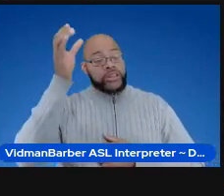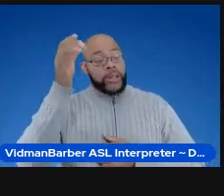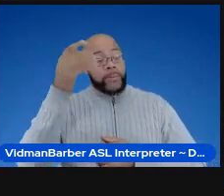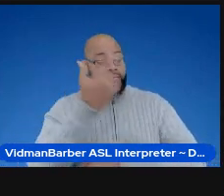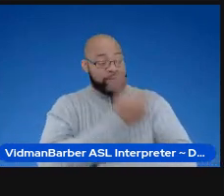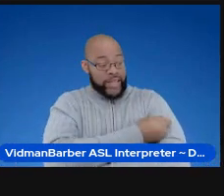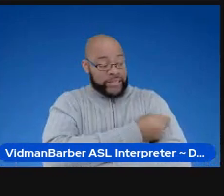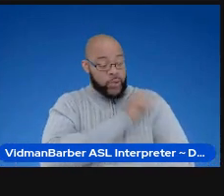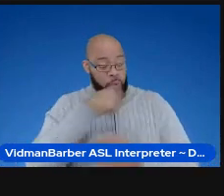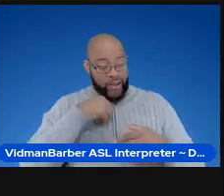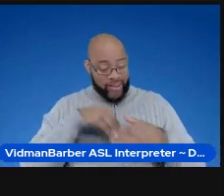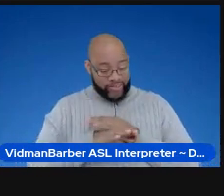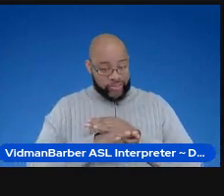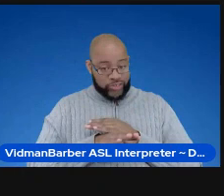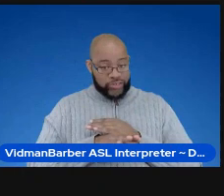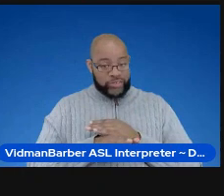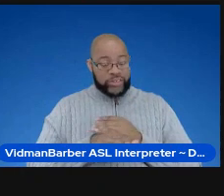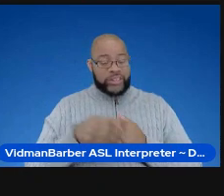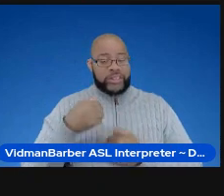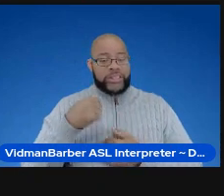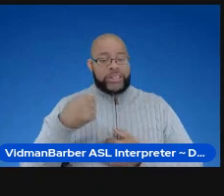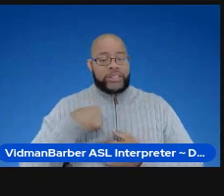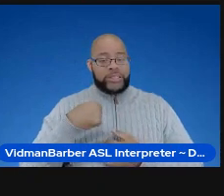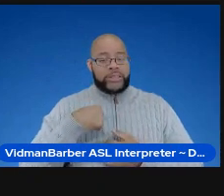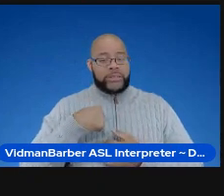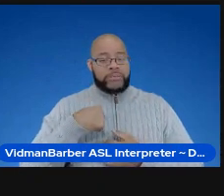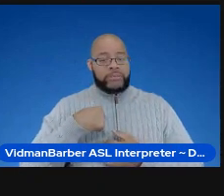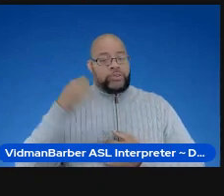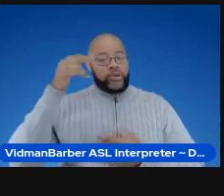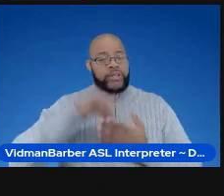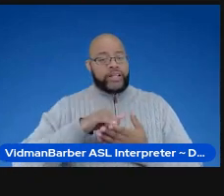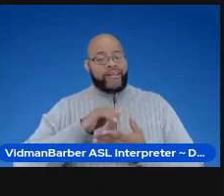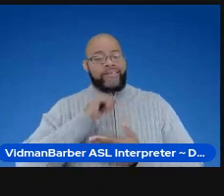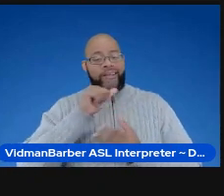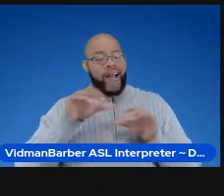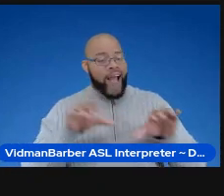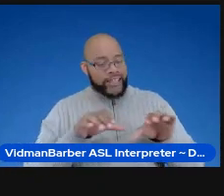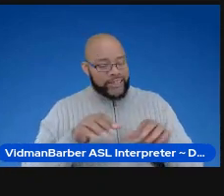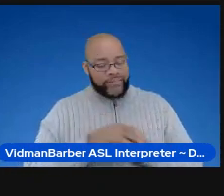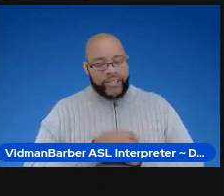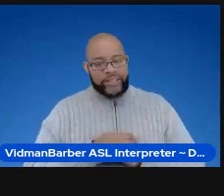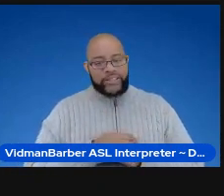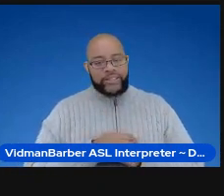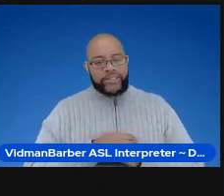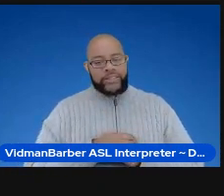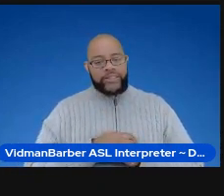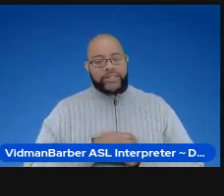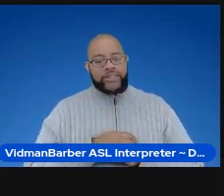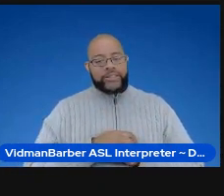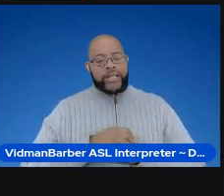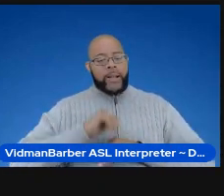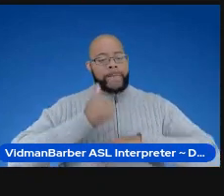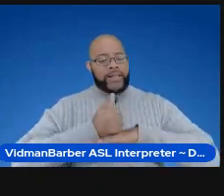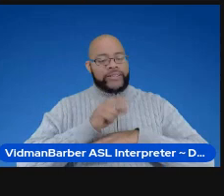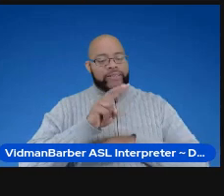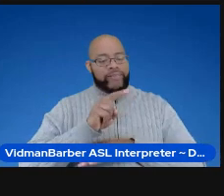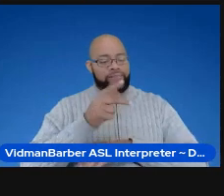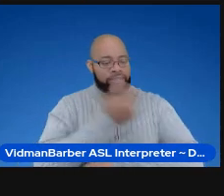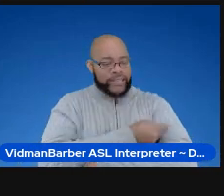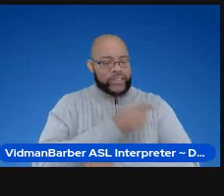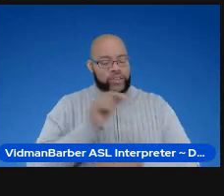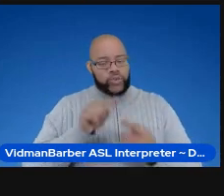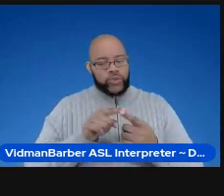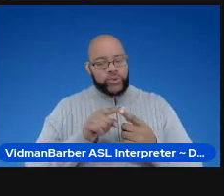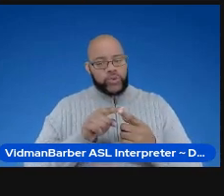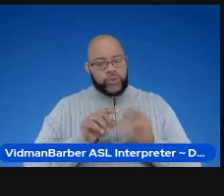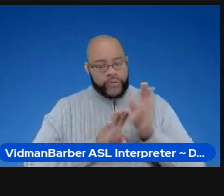I entered, I mean, historically, it was the inactivated based vaccine that was used to develop a number of